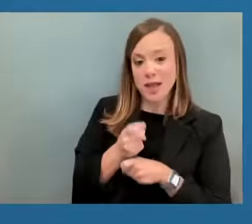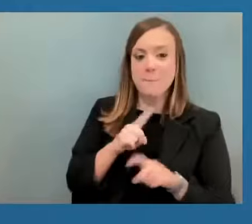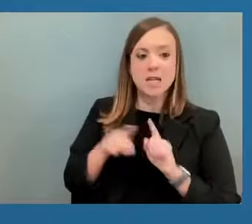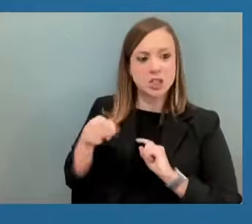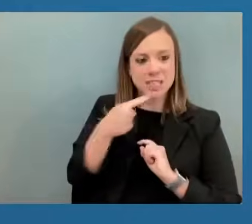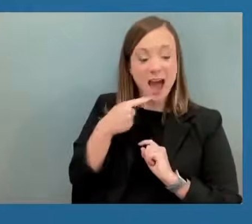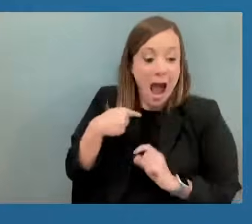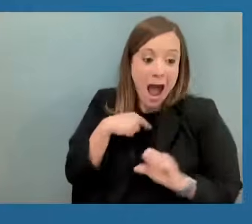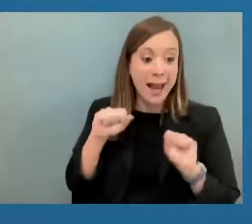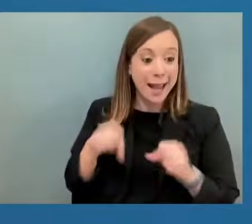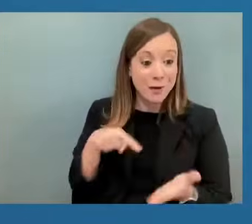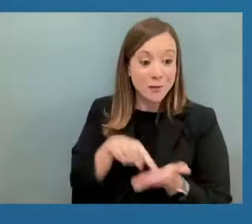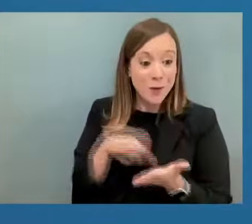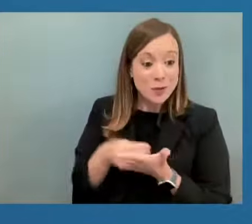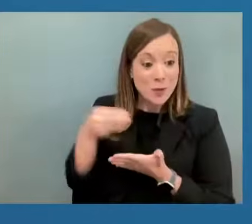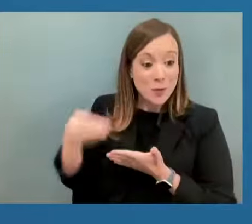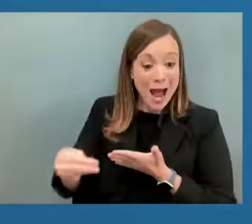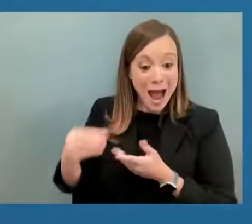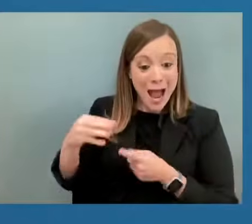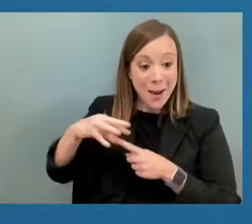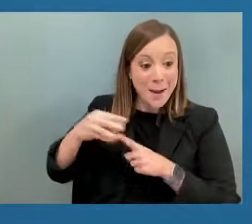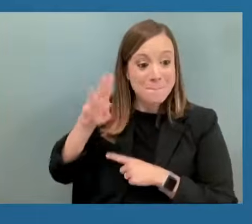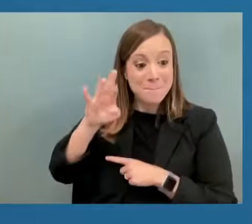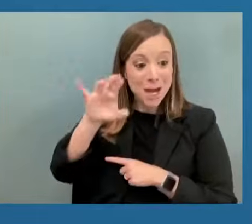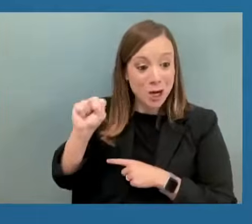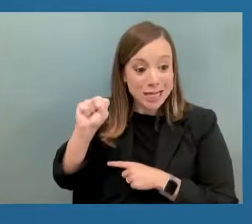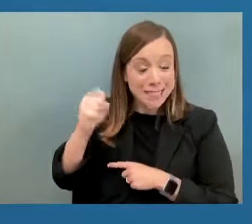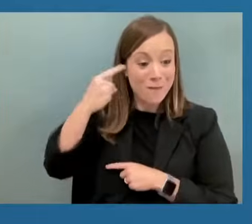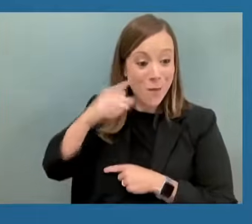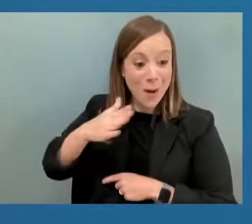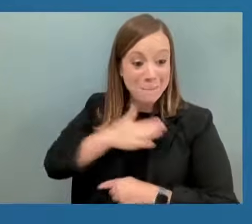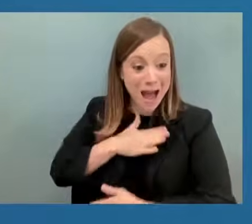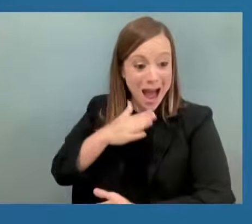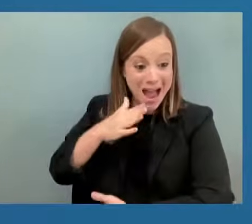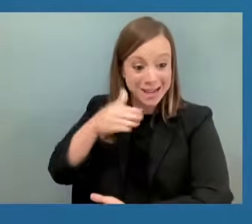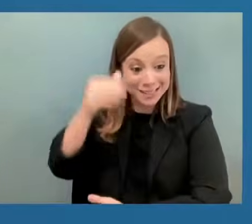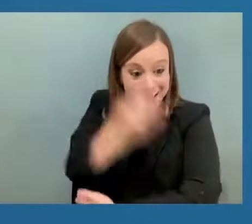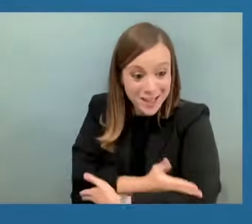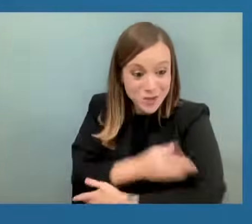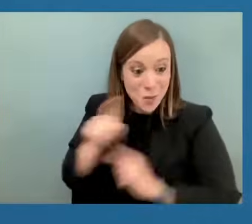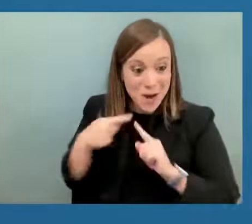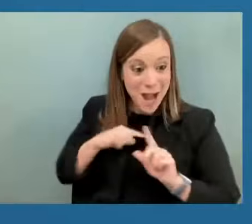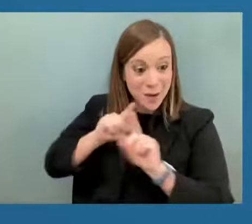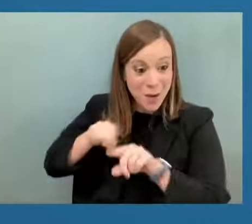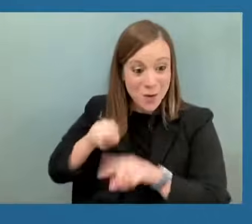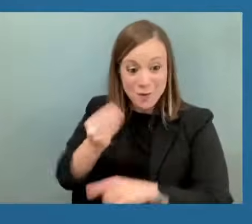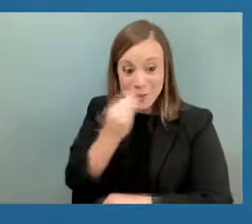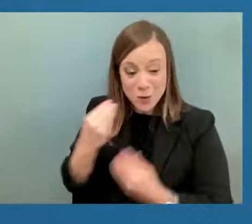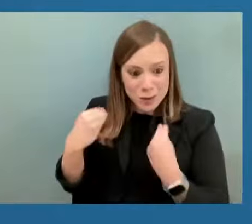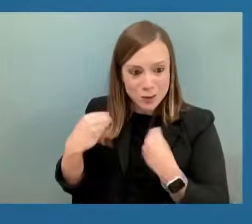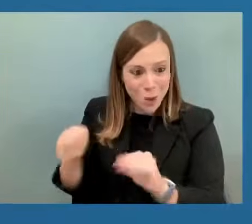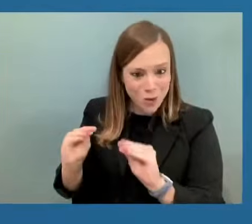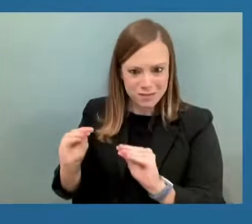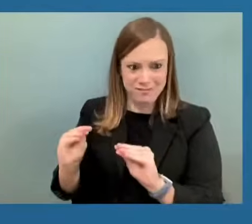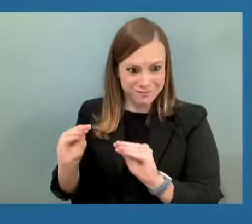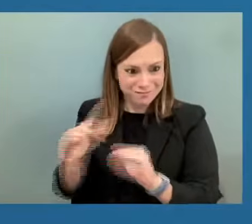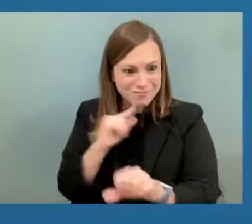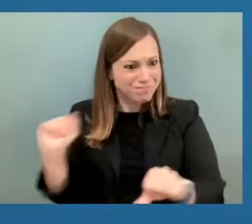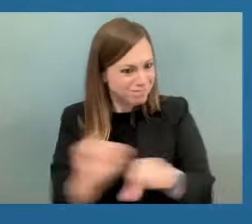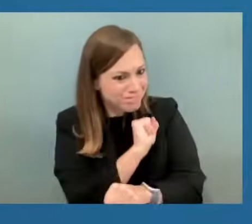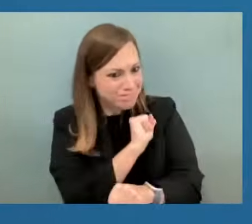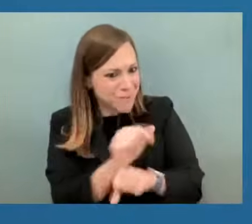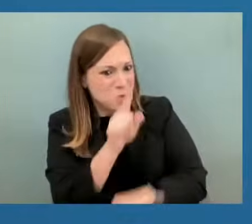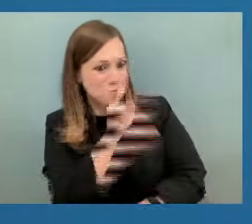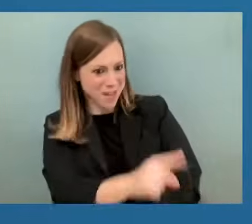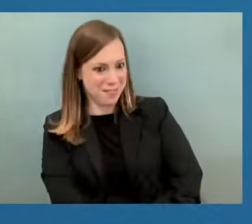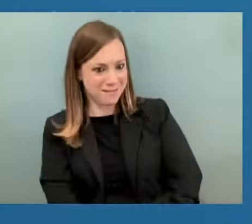berries for her 2 sons when she goes to the grocery store. That's real. That is real. So, and the last thing I will leave you